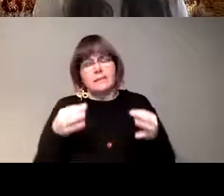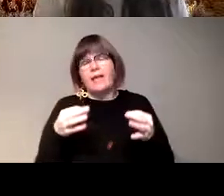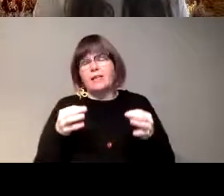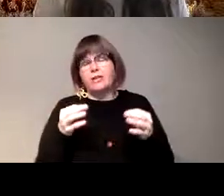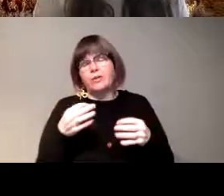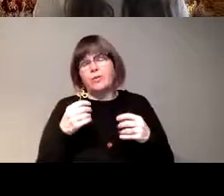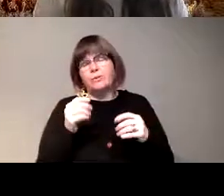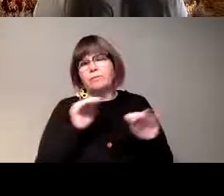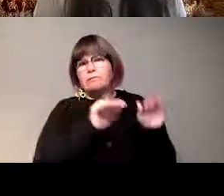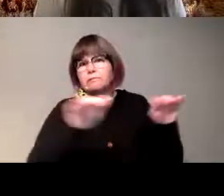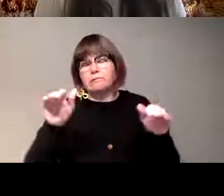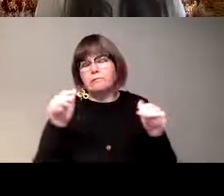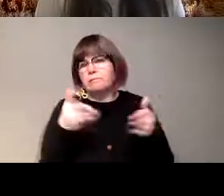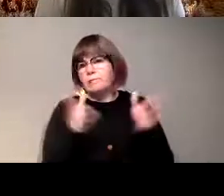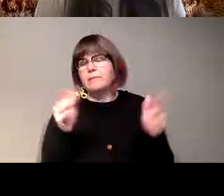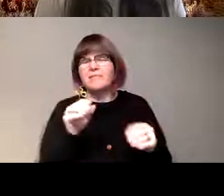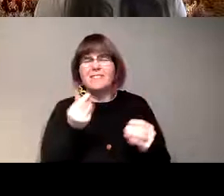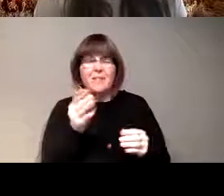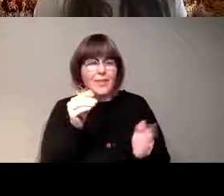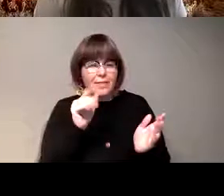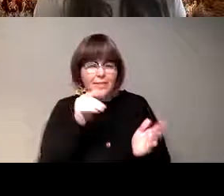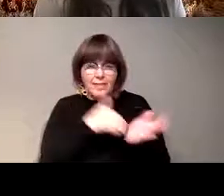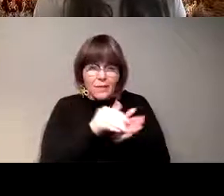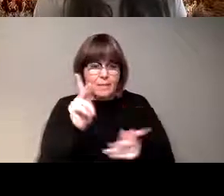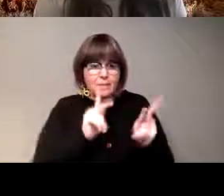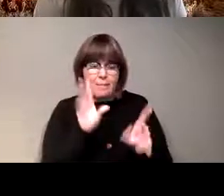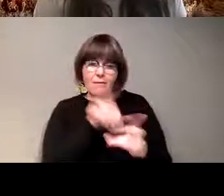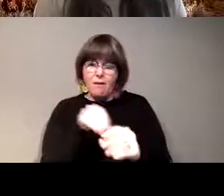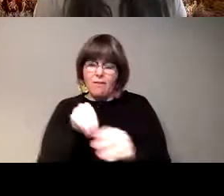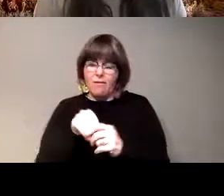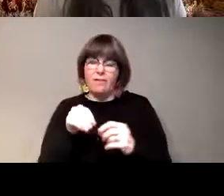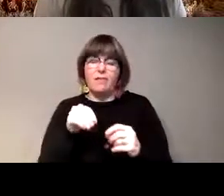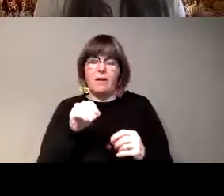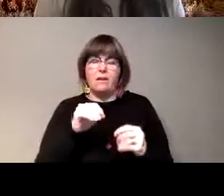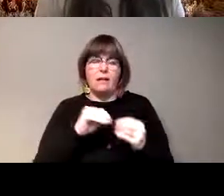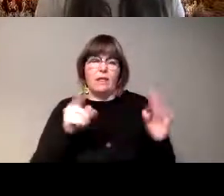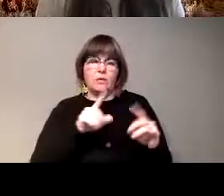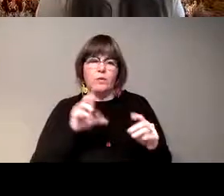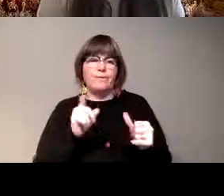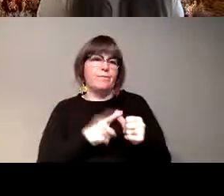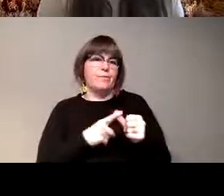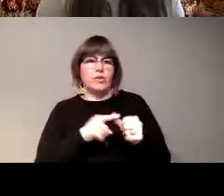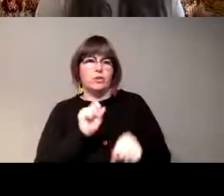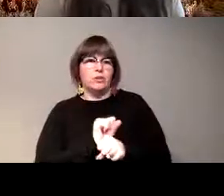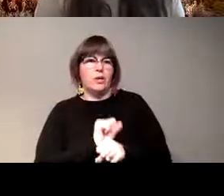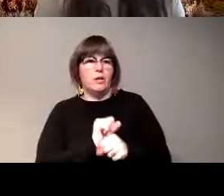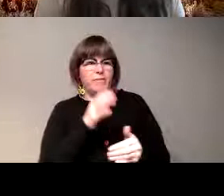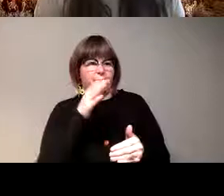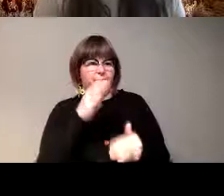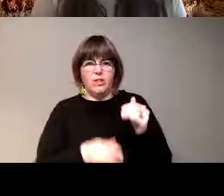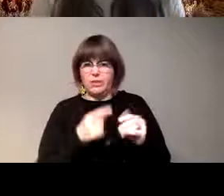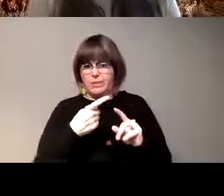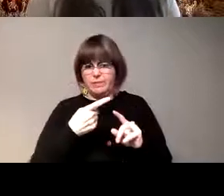of their research, and several thousand people participated in Galaxy Zoo's first launch and completed the task in just a matter of